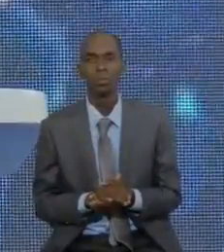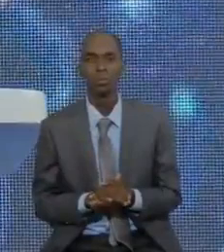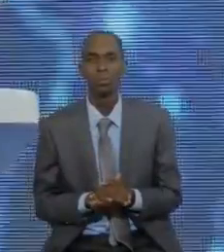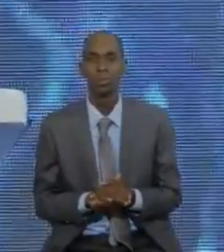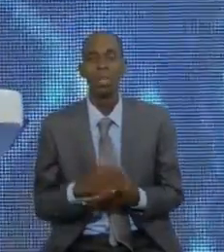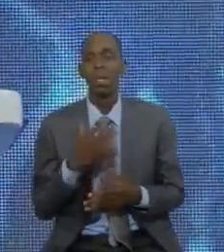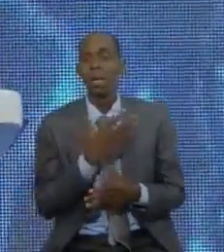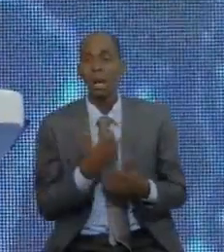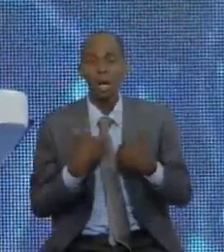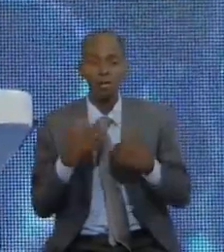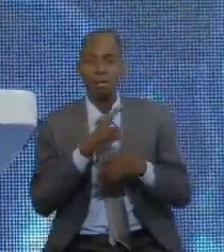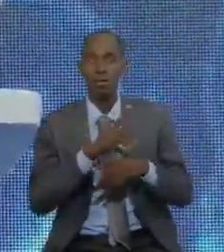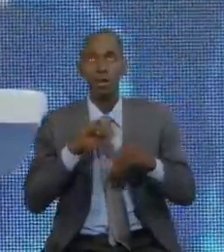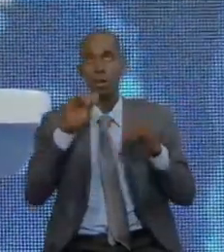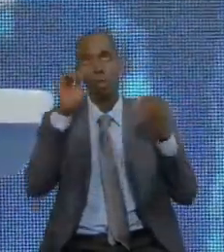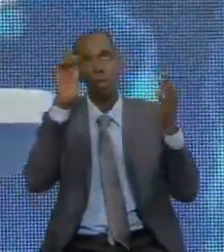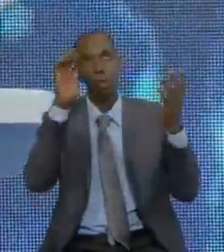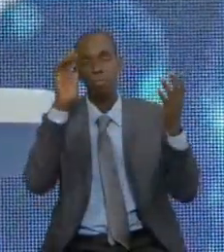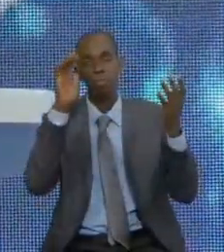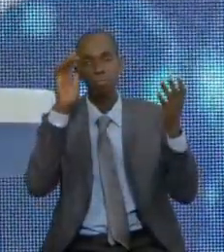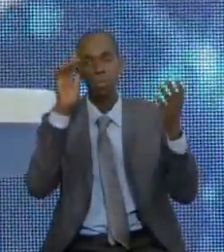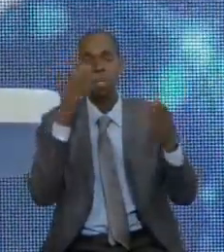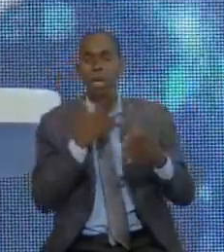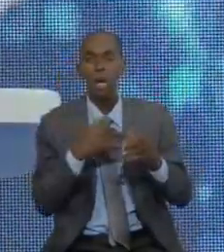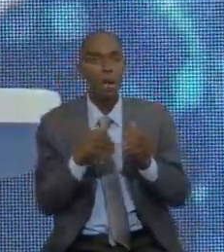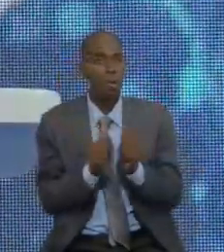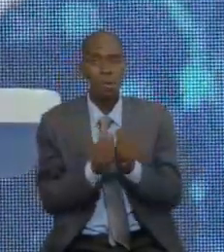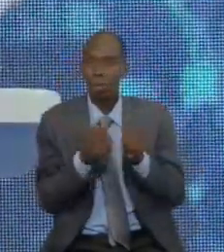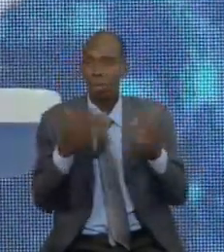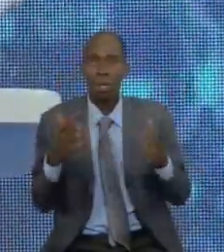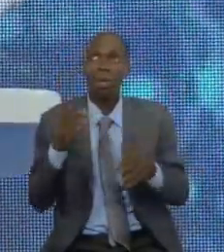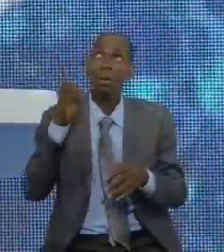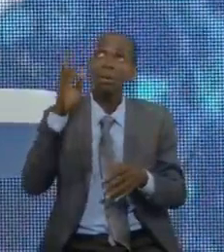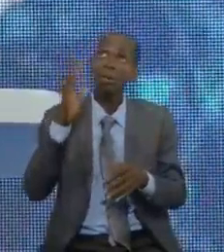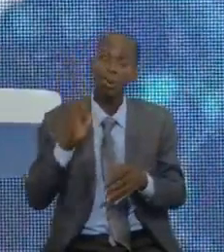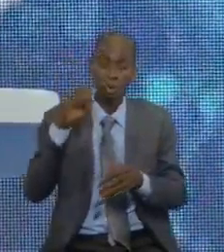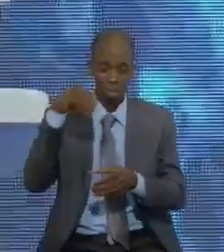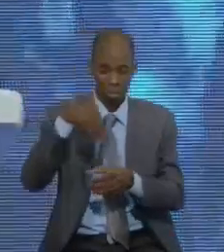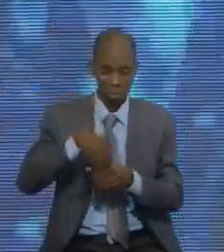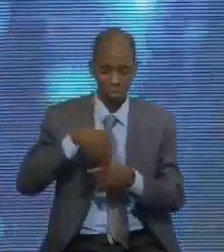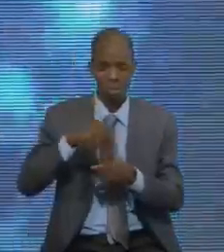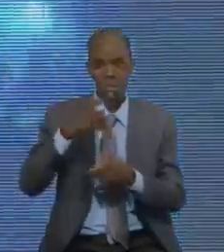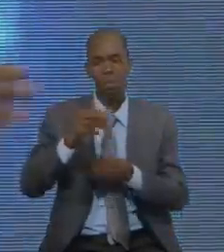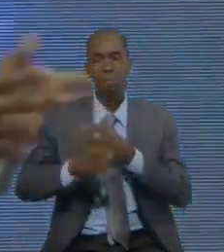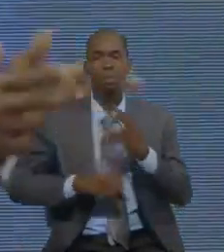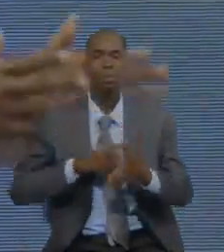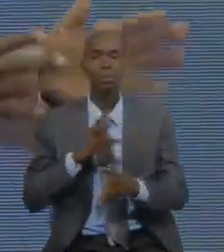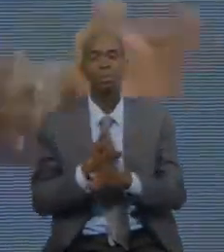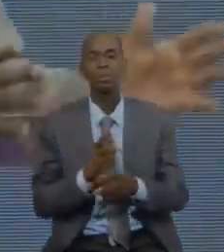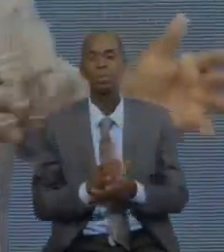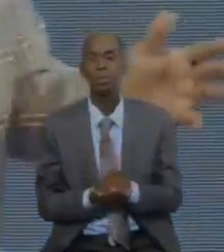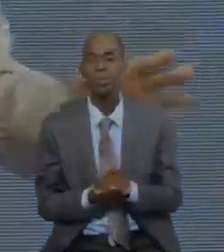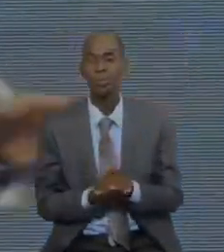having no hope and without God in the world. The world